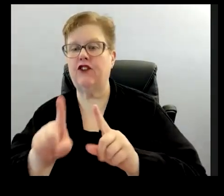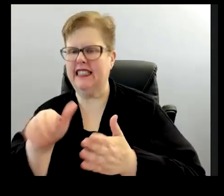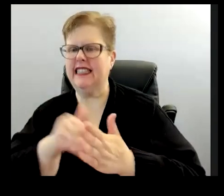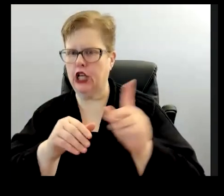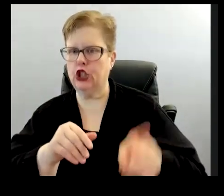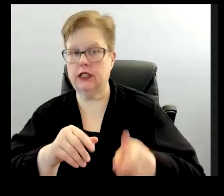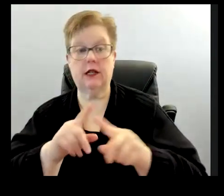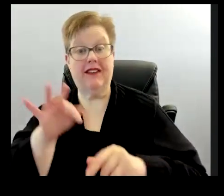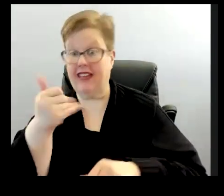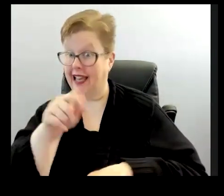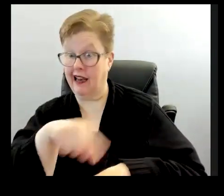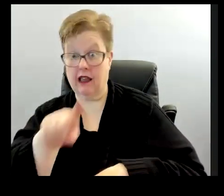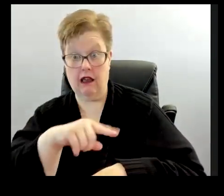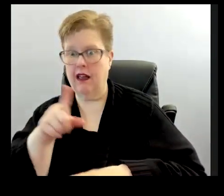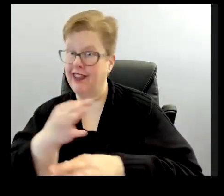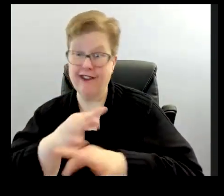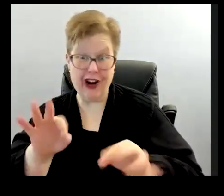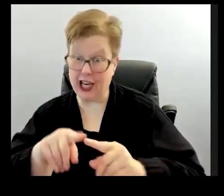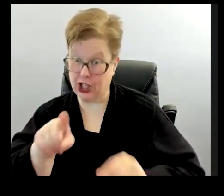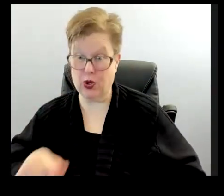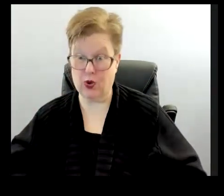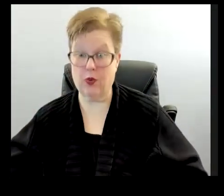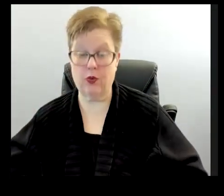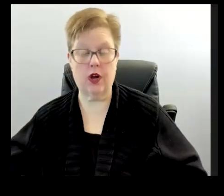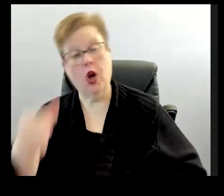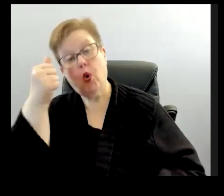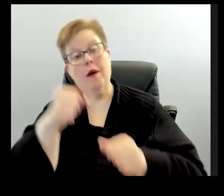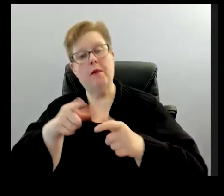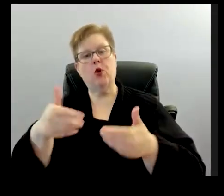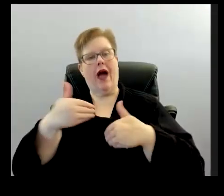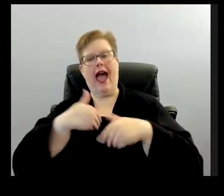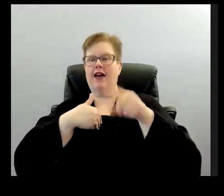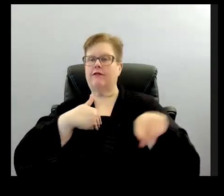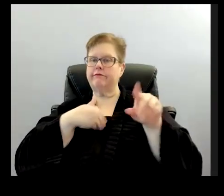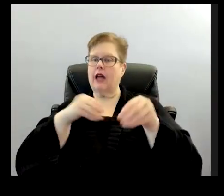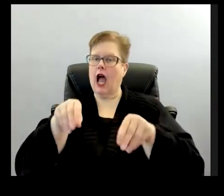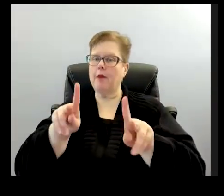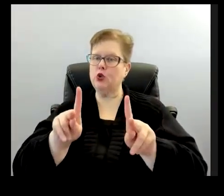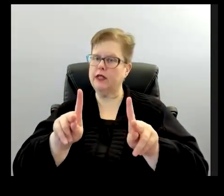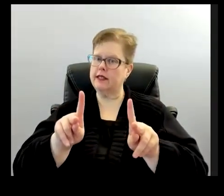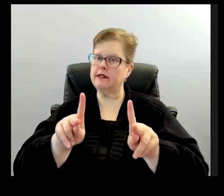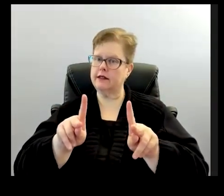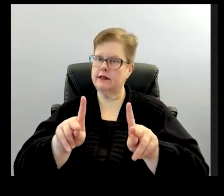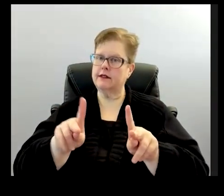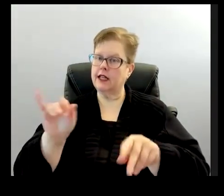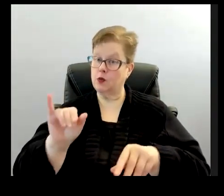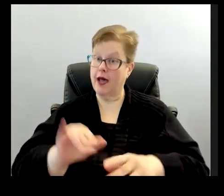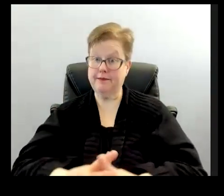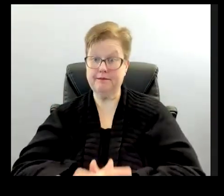if any of these interest you, these are also free to you. So remember that you have these opportunities as